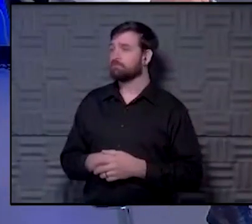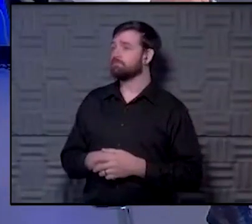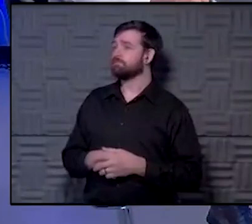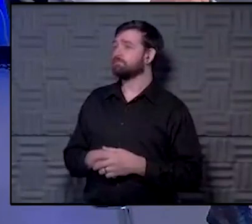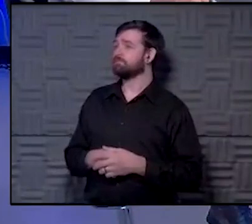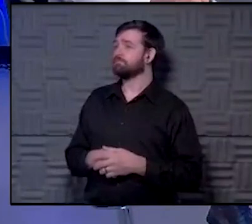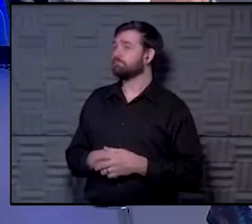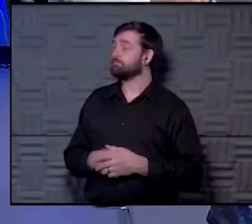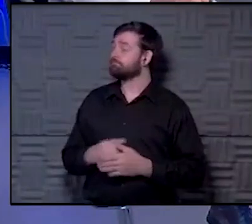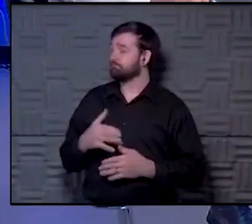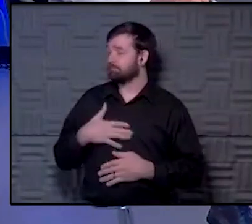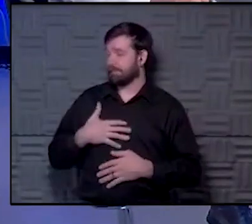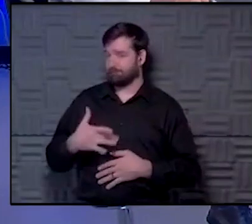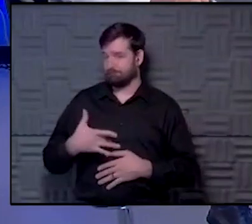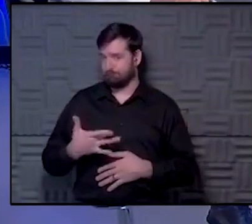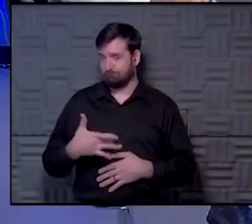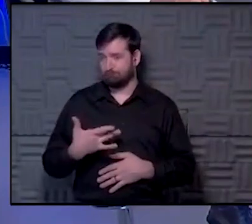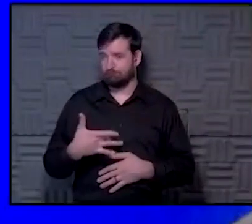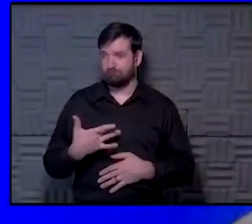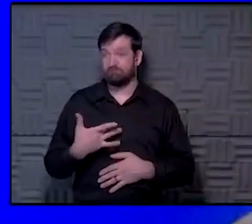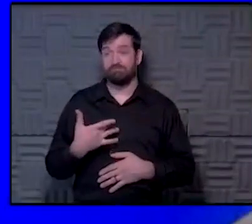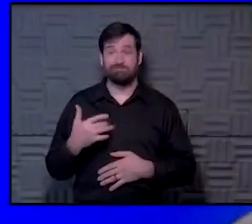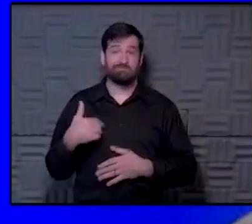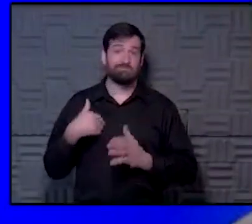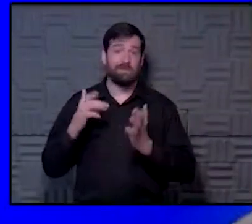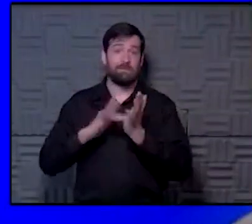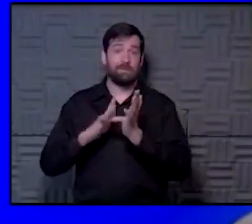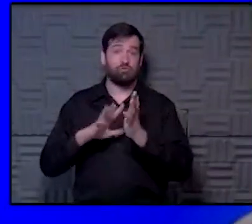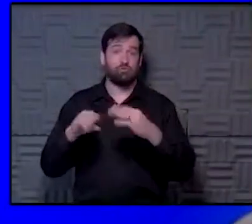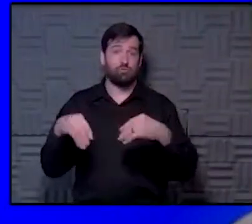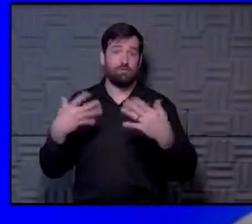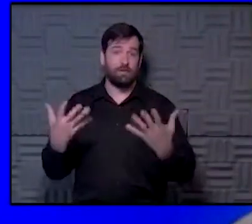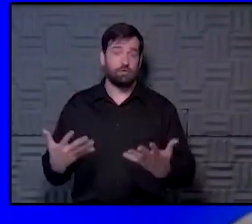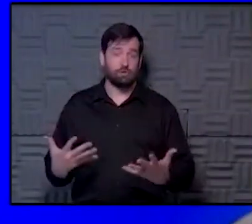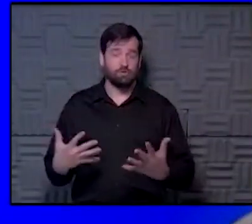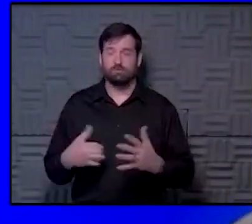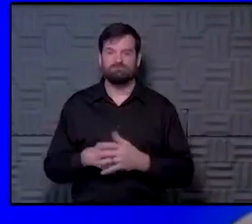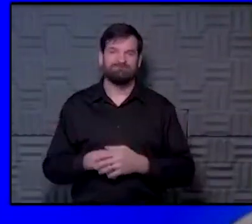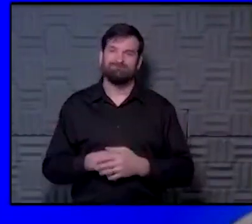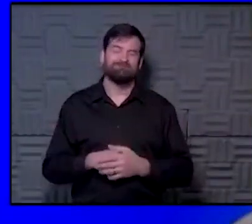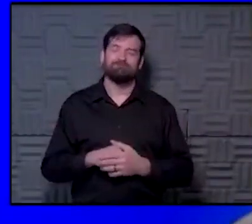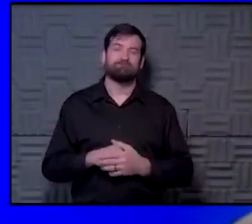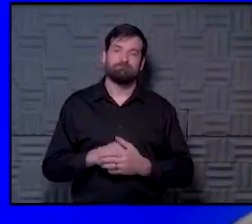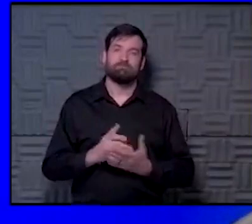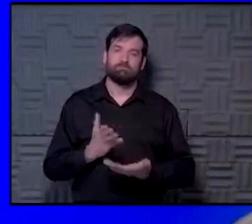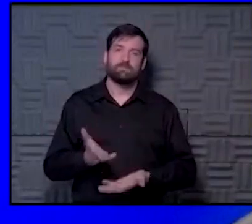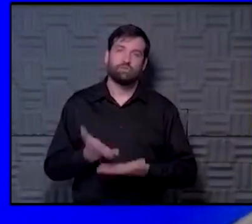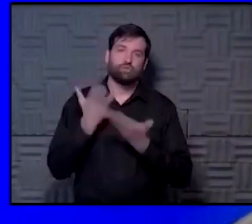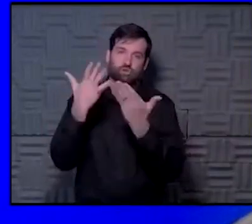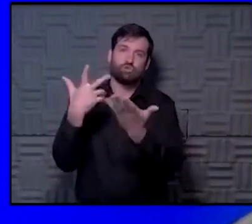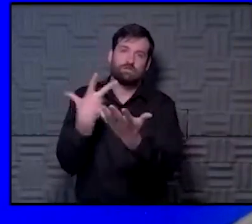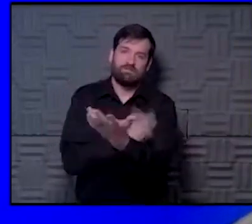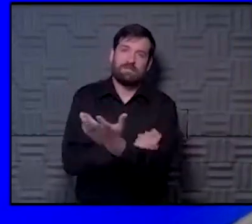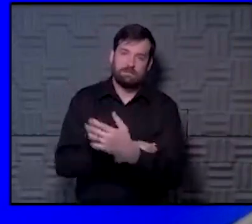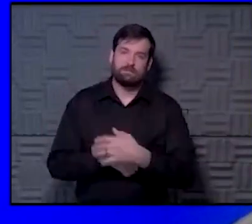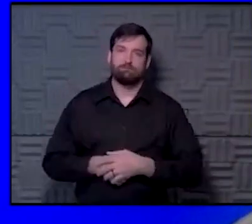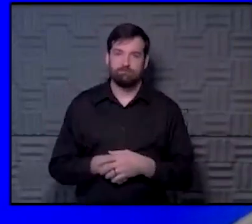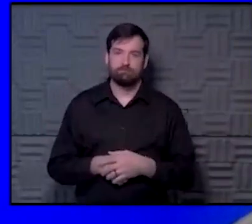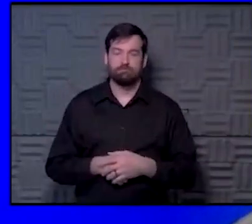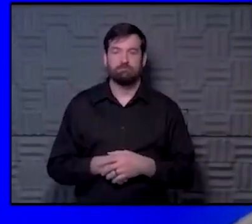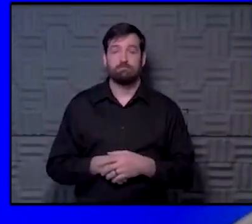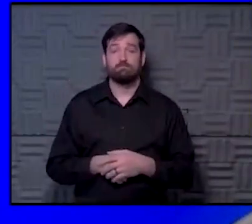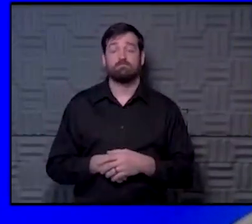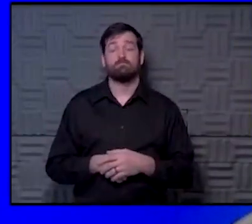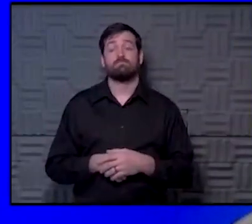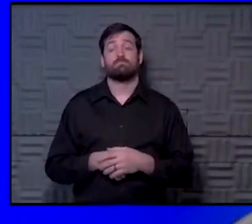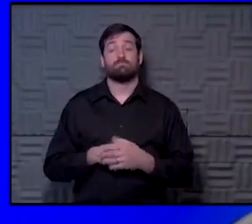my thoughts on this as a medical provider is I would recommend against that. I would recommend getting the vaccine